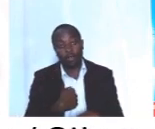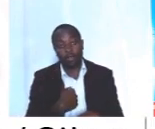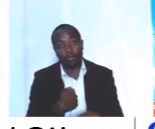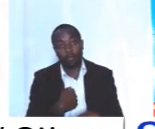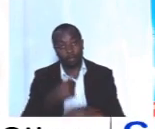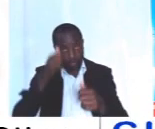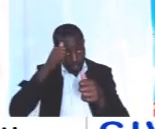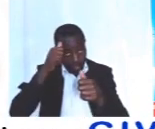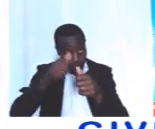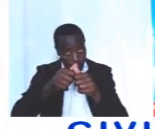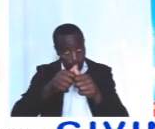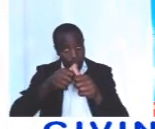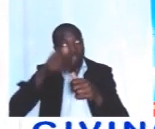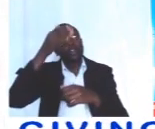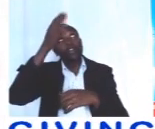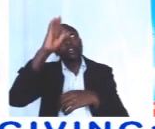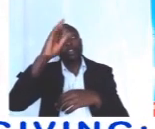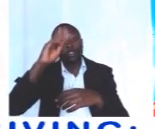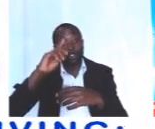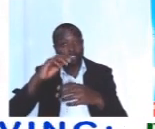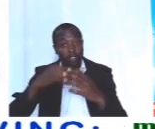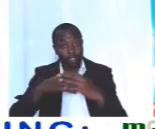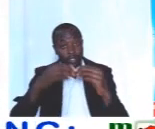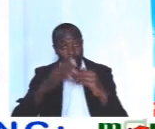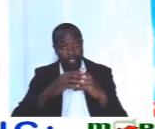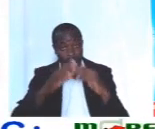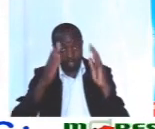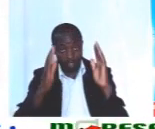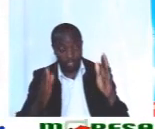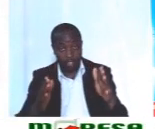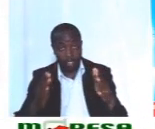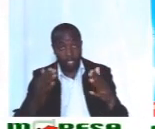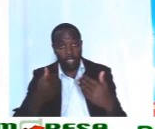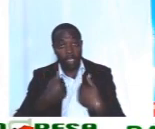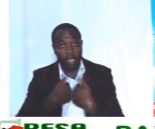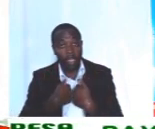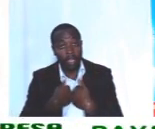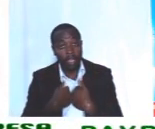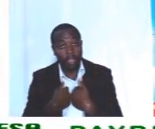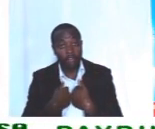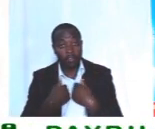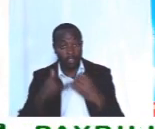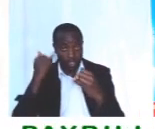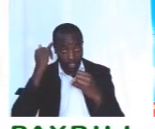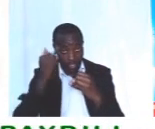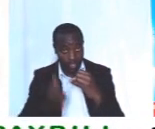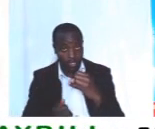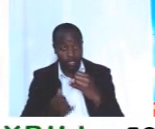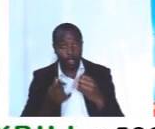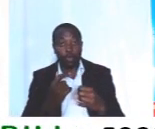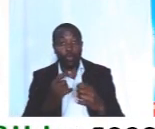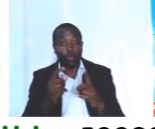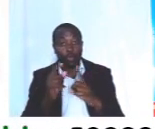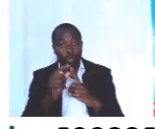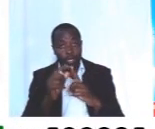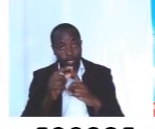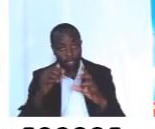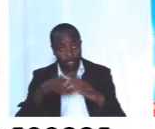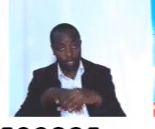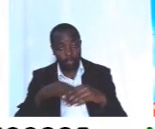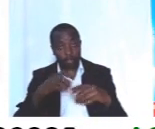Remember, God is the potter and we are the clay, and so he has the final say in our lives.